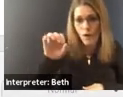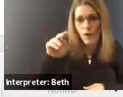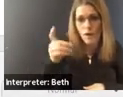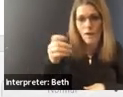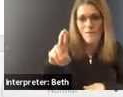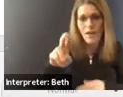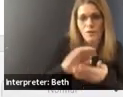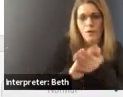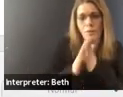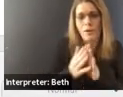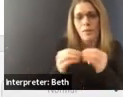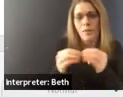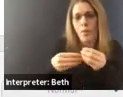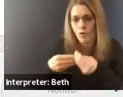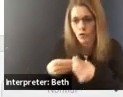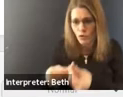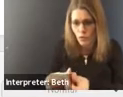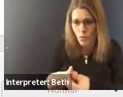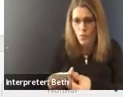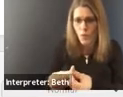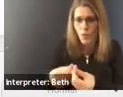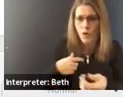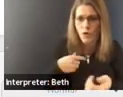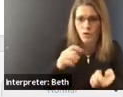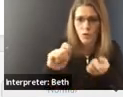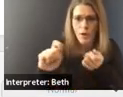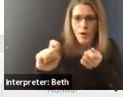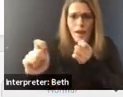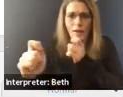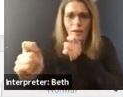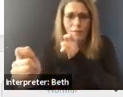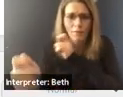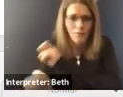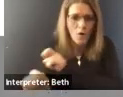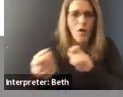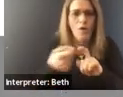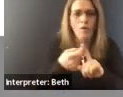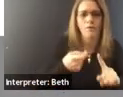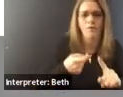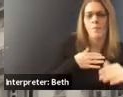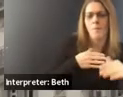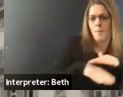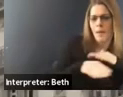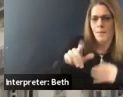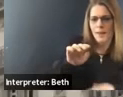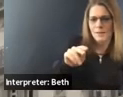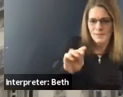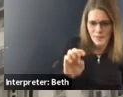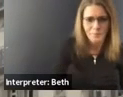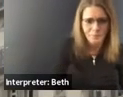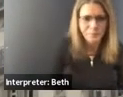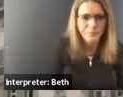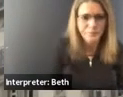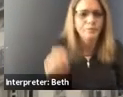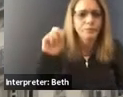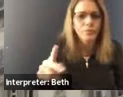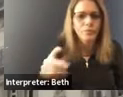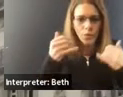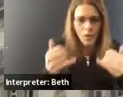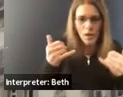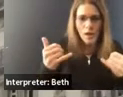I evolved as I went from my baseline. Okay, so let's go in